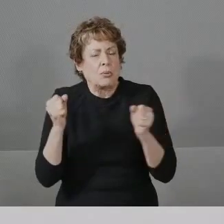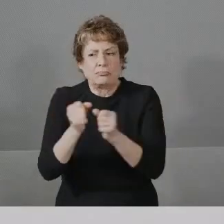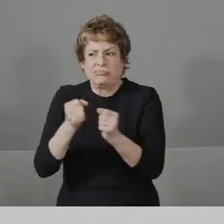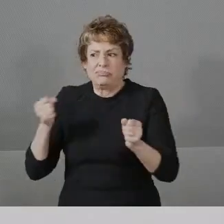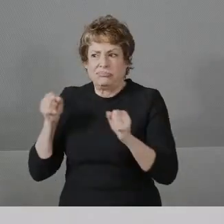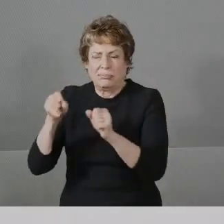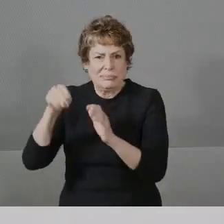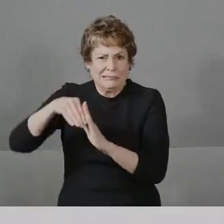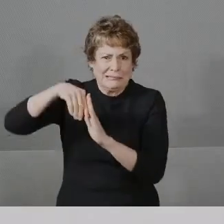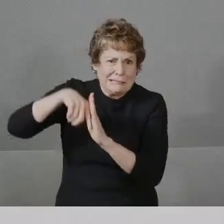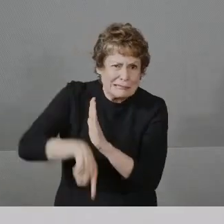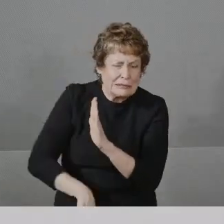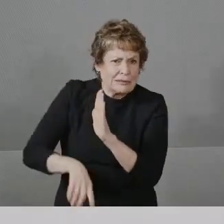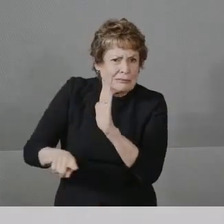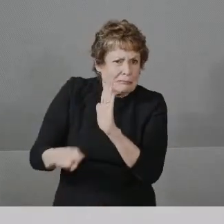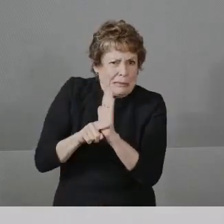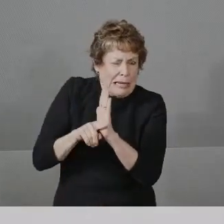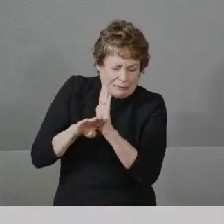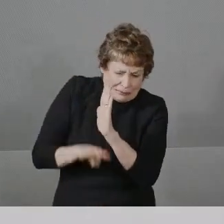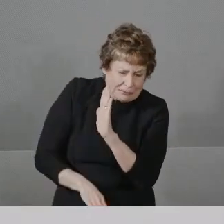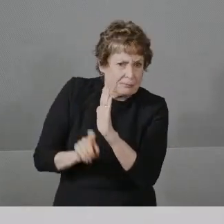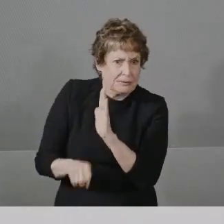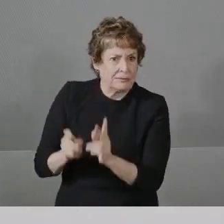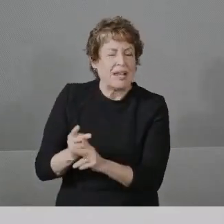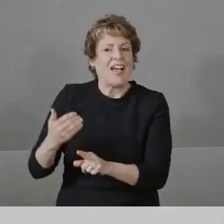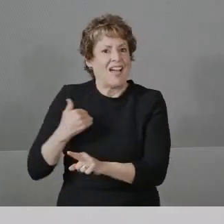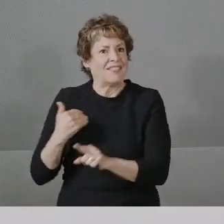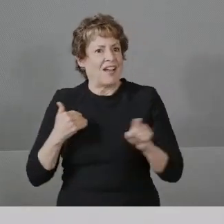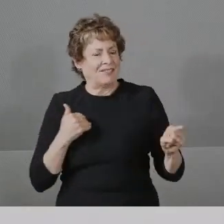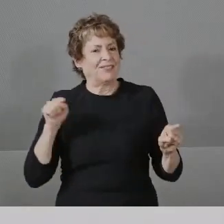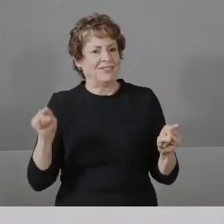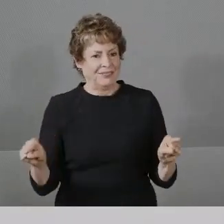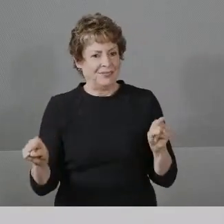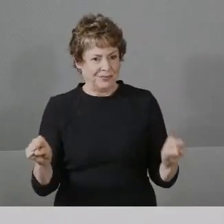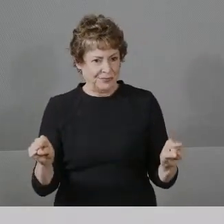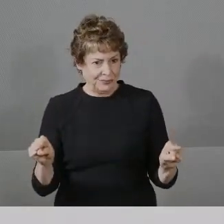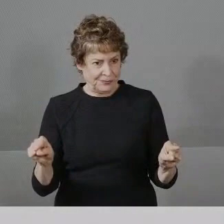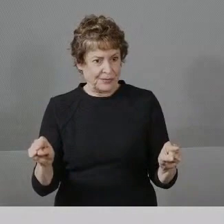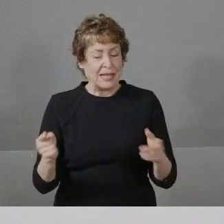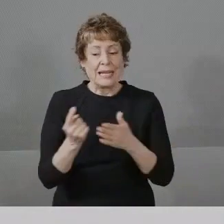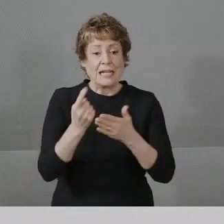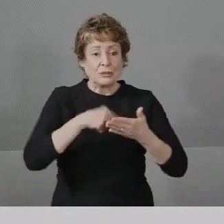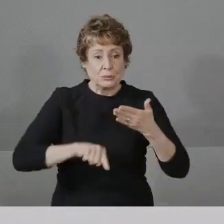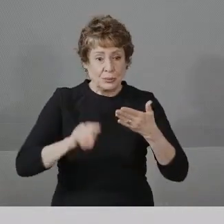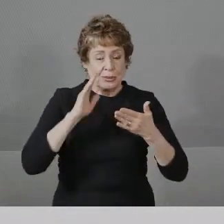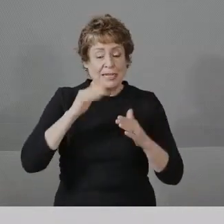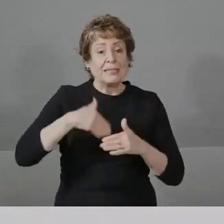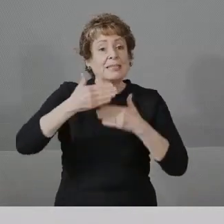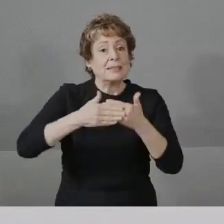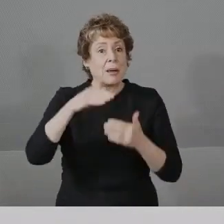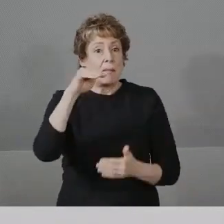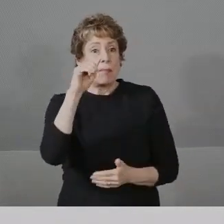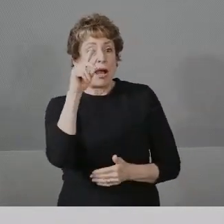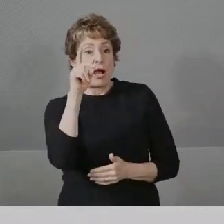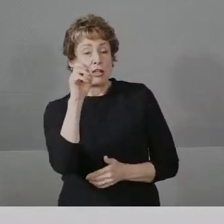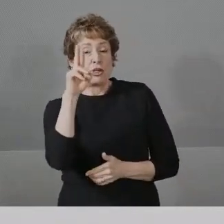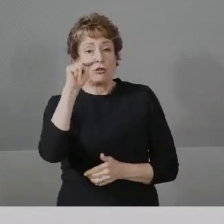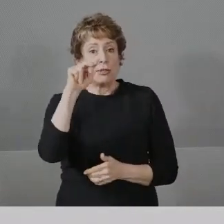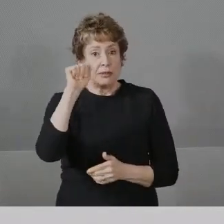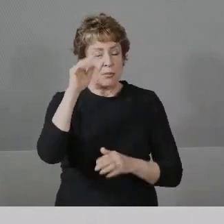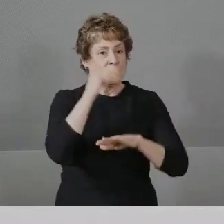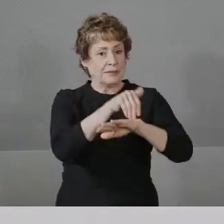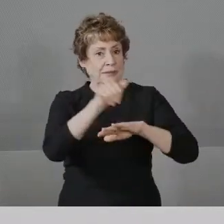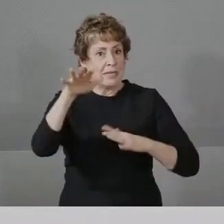rural counties and the 4 Native American tribes receiving their vaccine allocation through the state. So the Moderna vaccine is